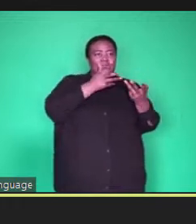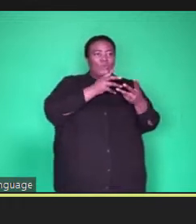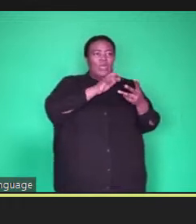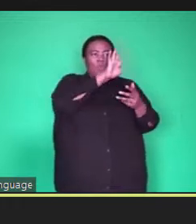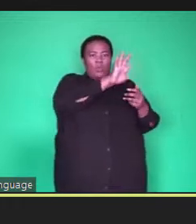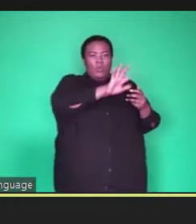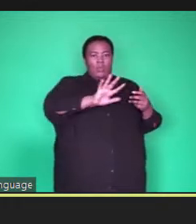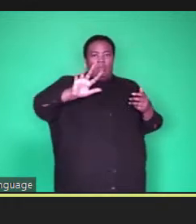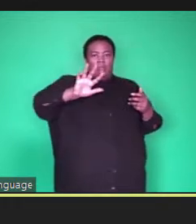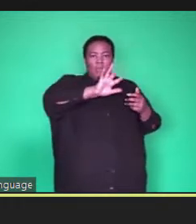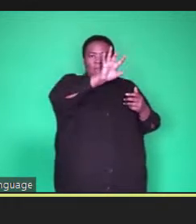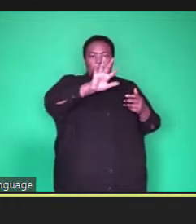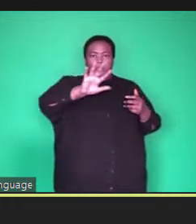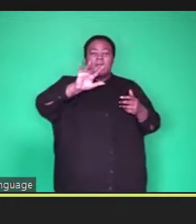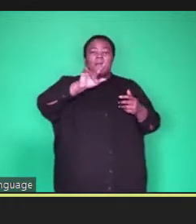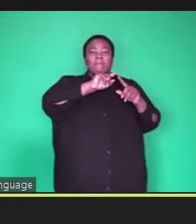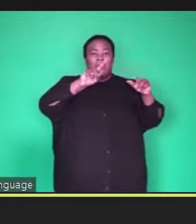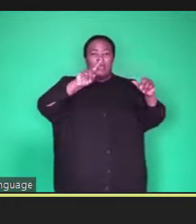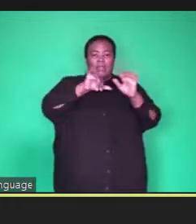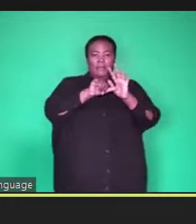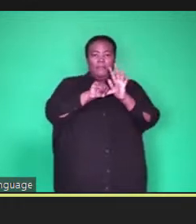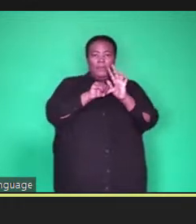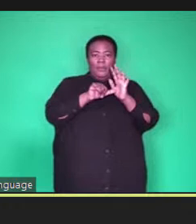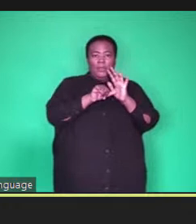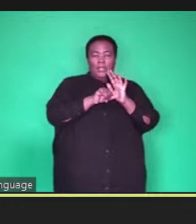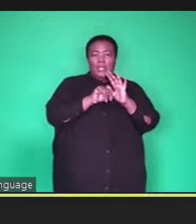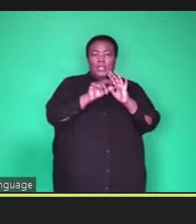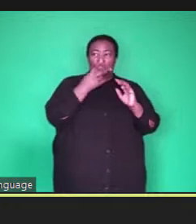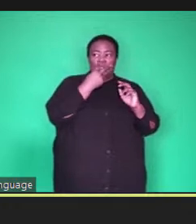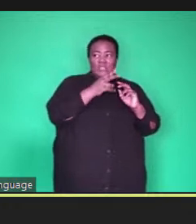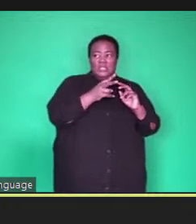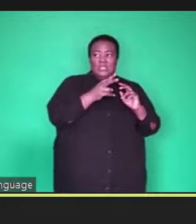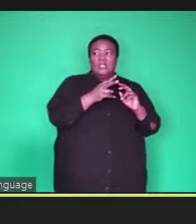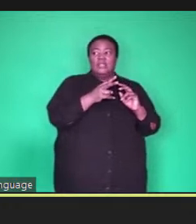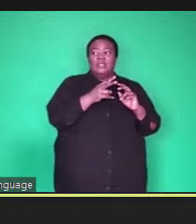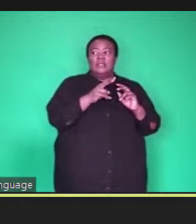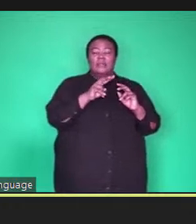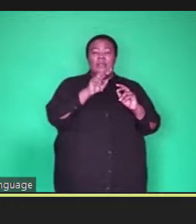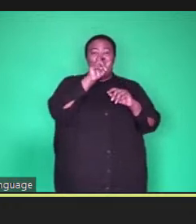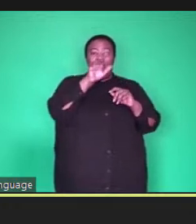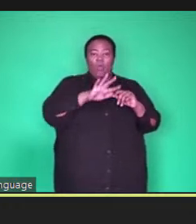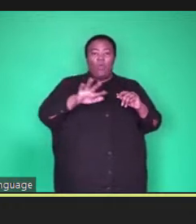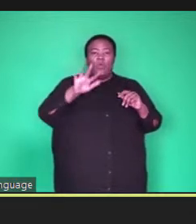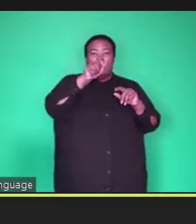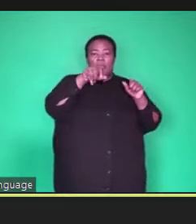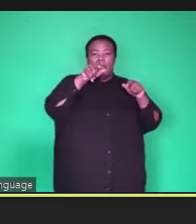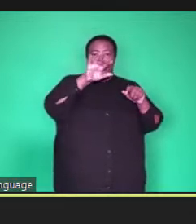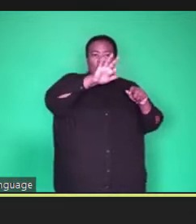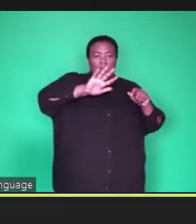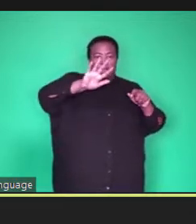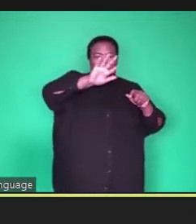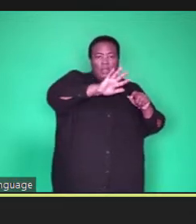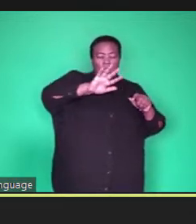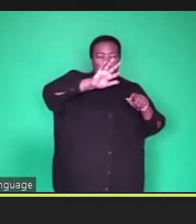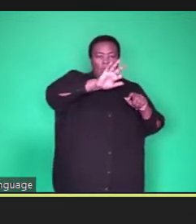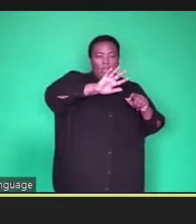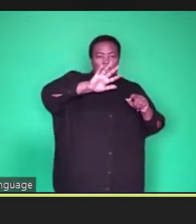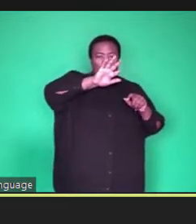But it's important that you see that once there is a boundary, everybody within this boundary is located